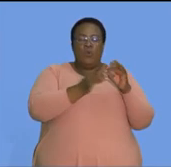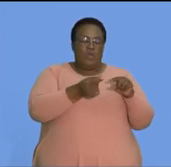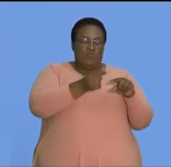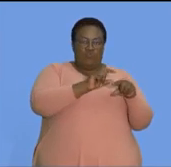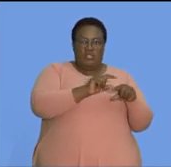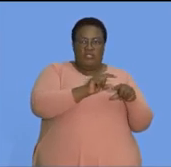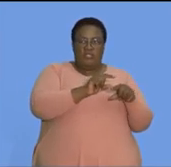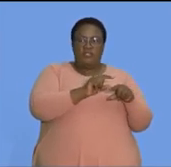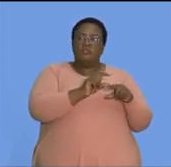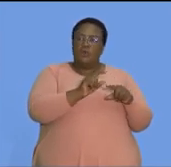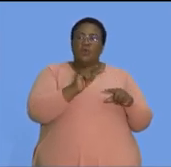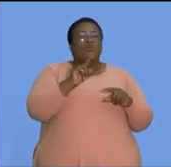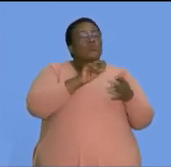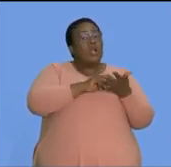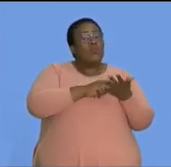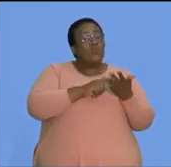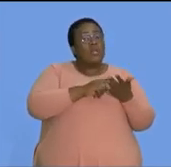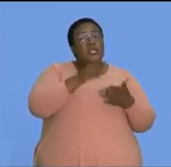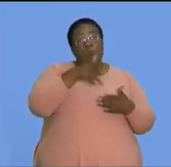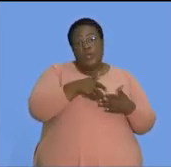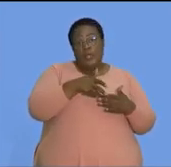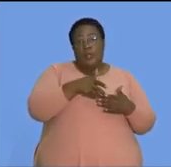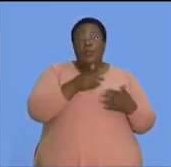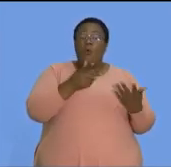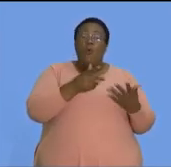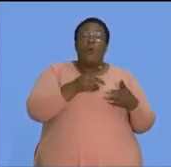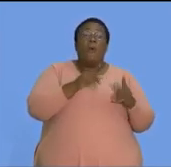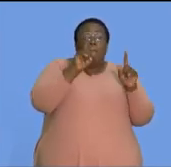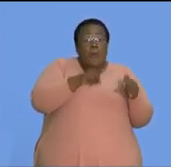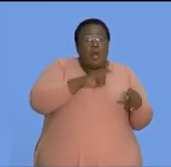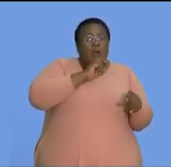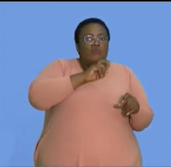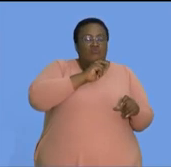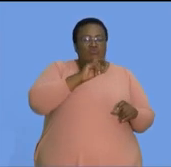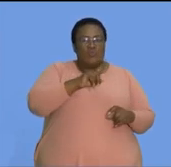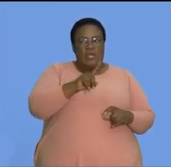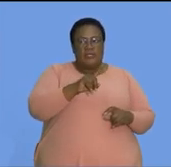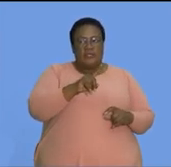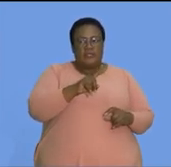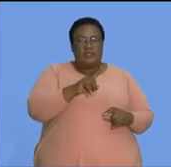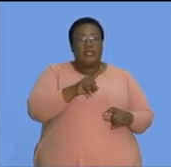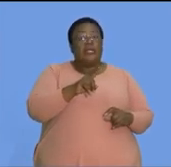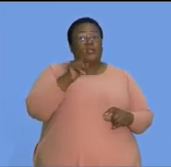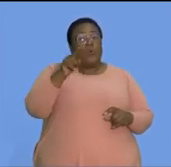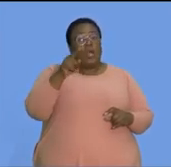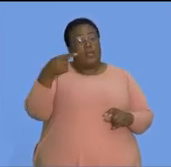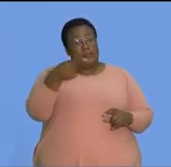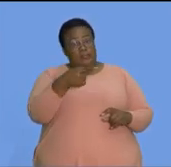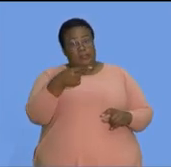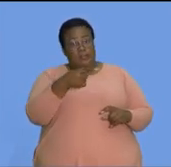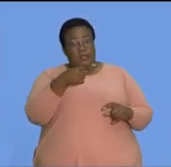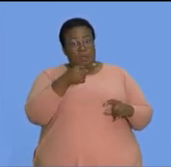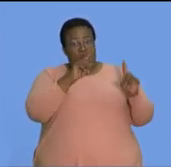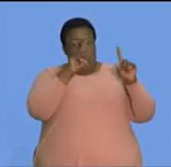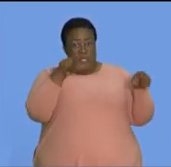equation for simple interest that we will need to use to answer that question will be as the one you are seeing on the screen now, which is